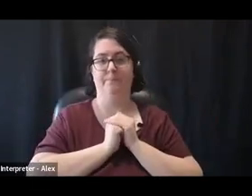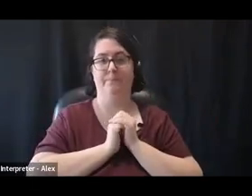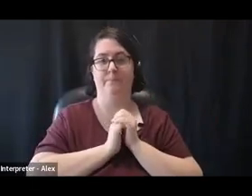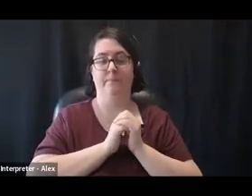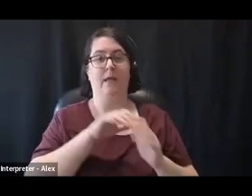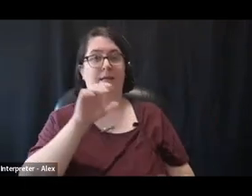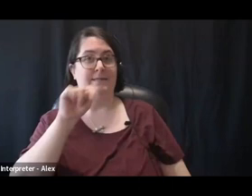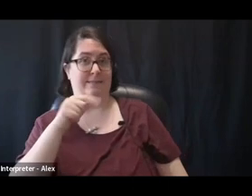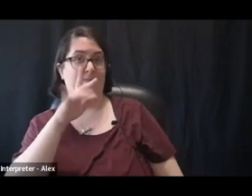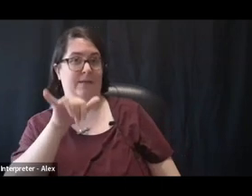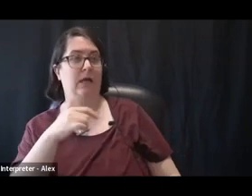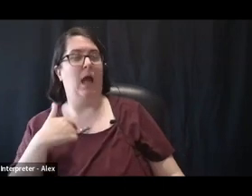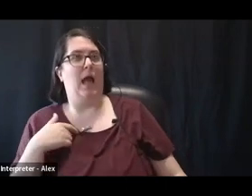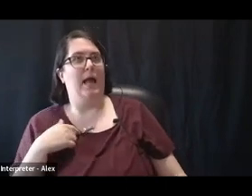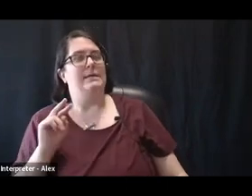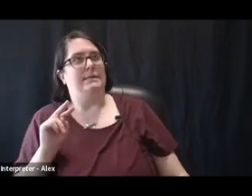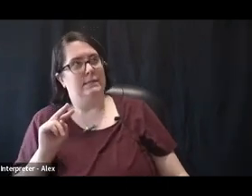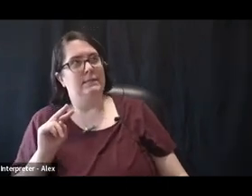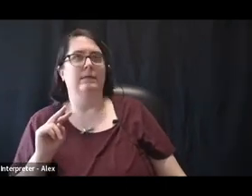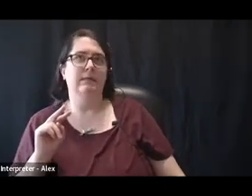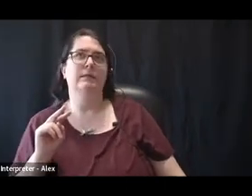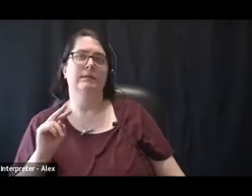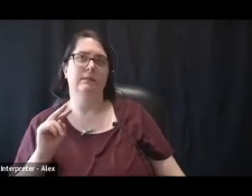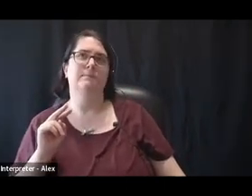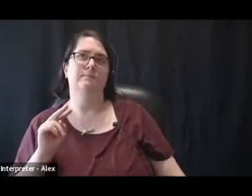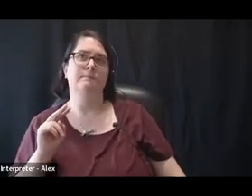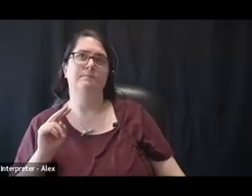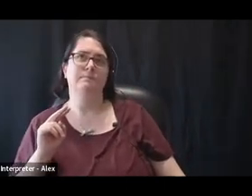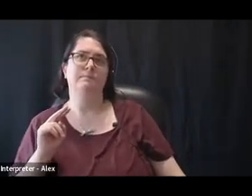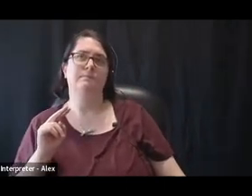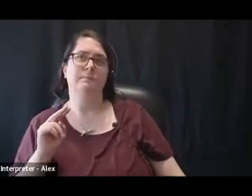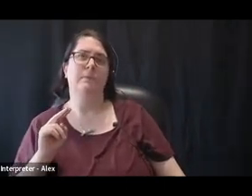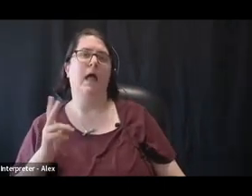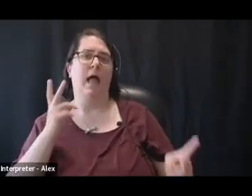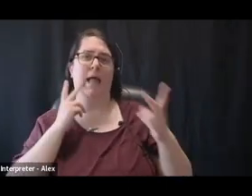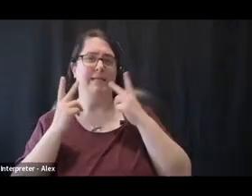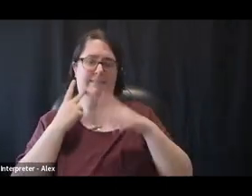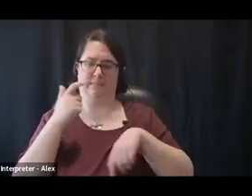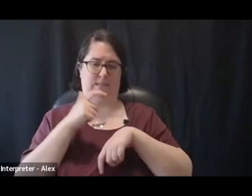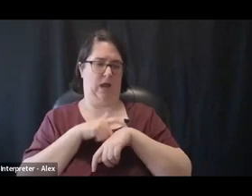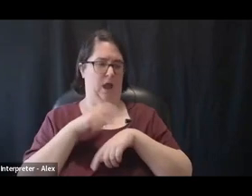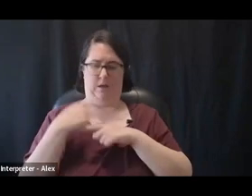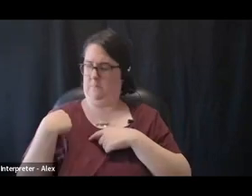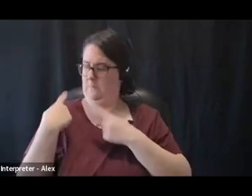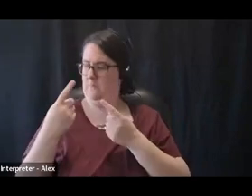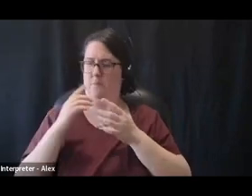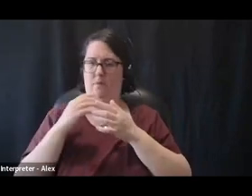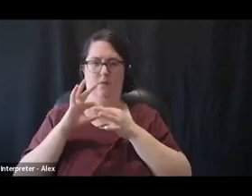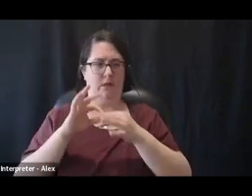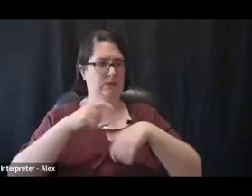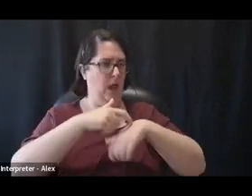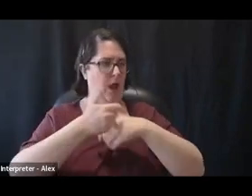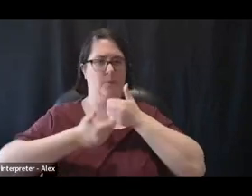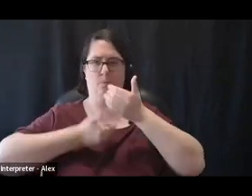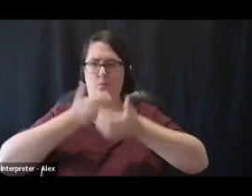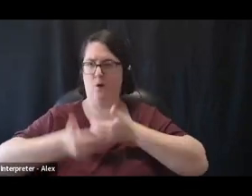I think I can pick up from some of the language and conversation that's just come with time and process, and really, I guess,